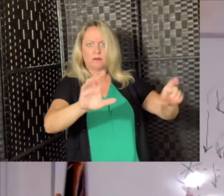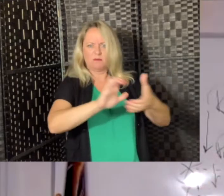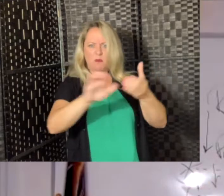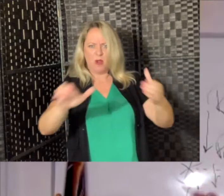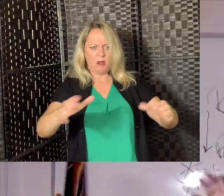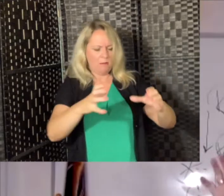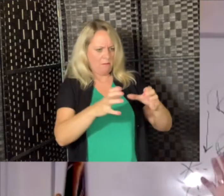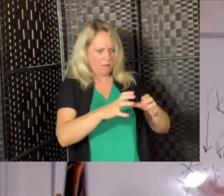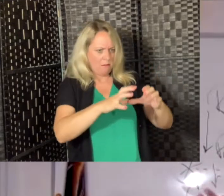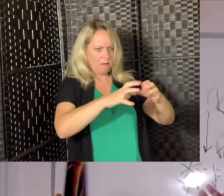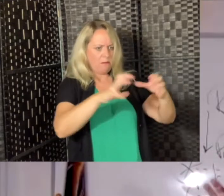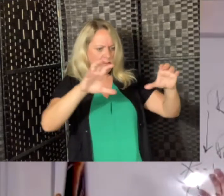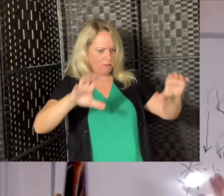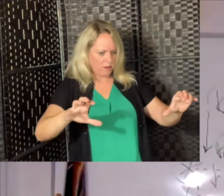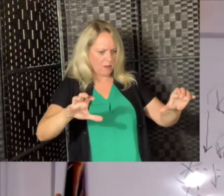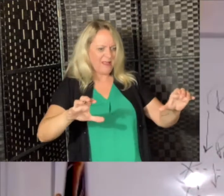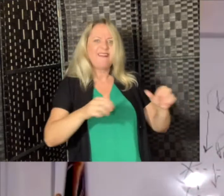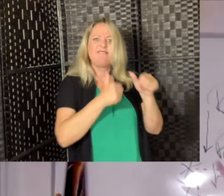90% of that group